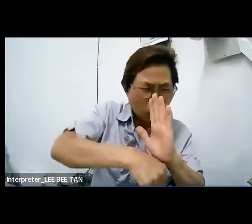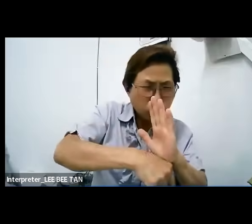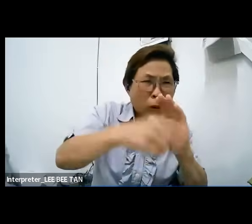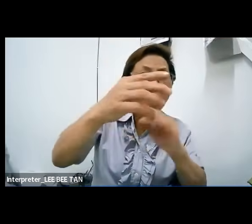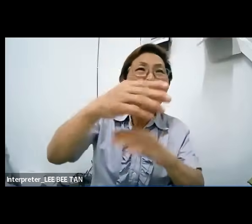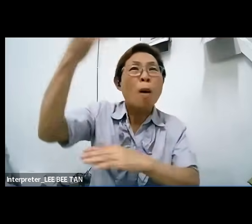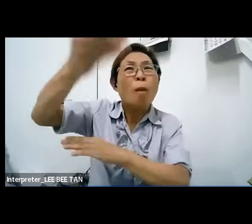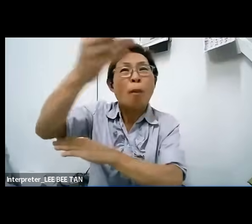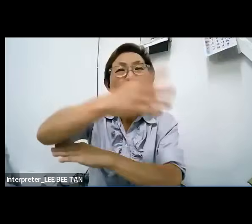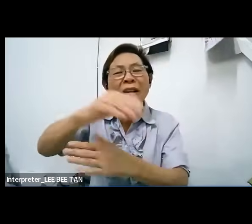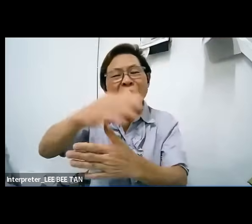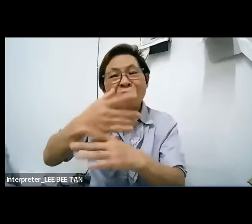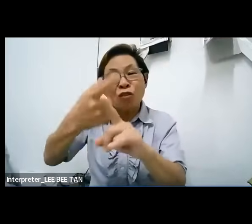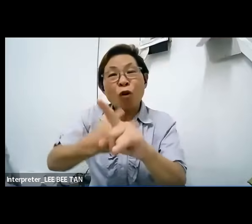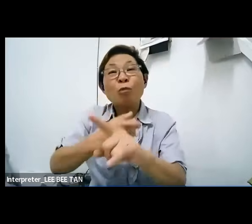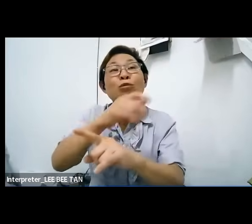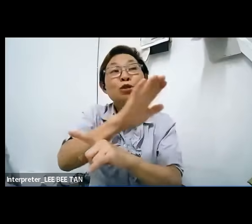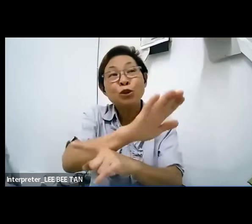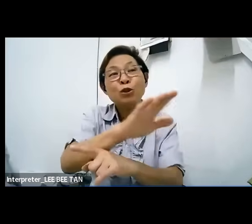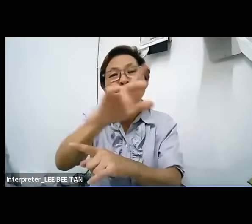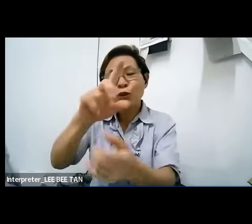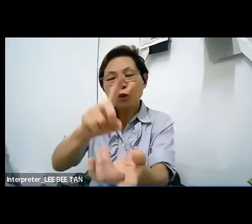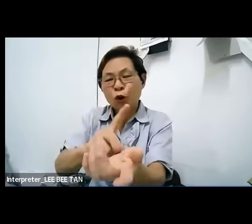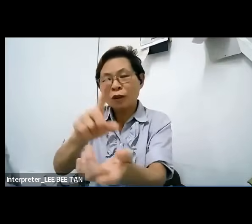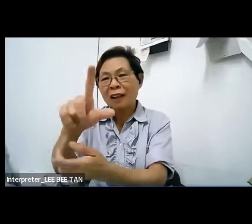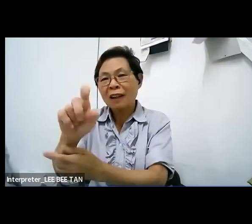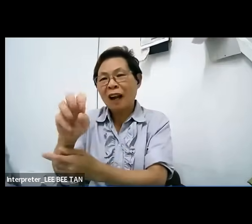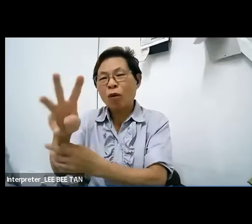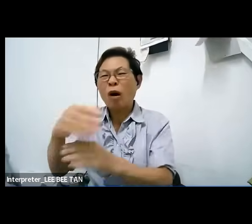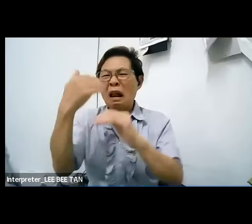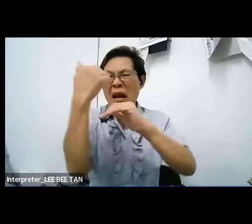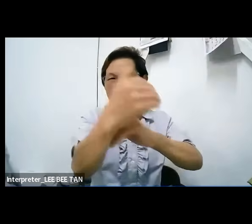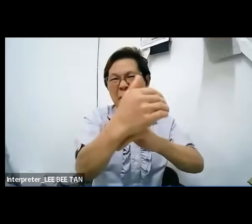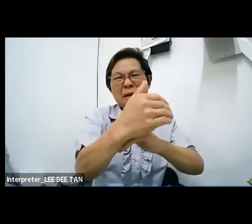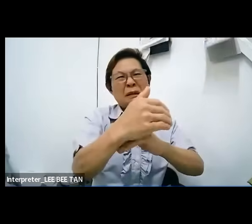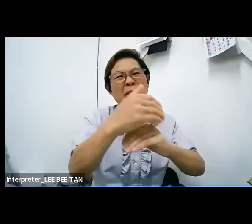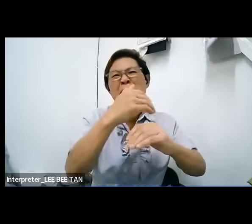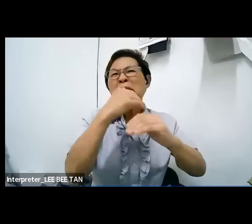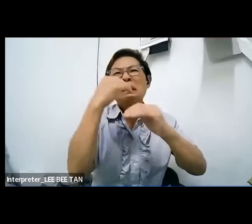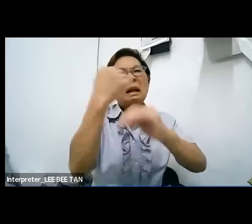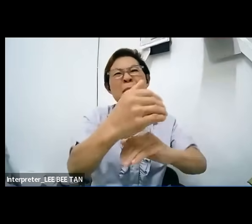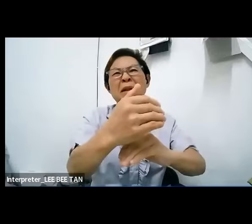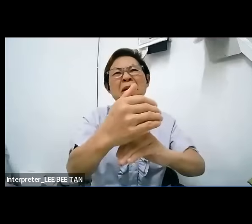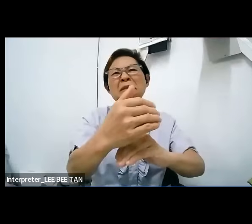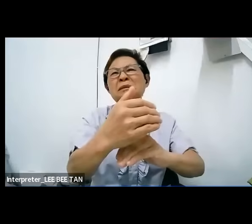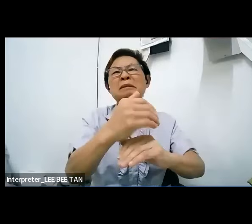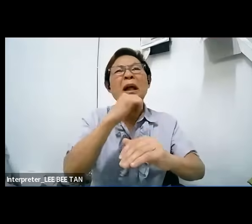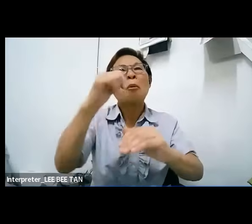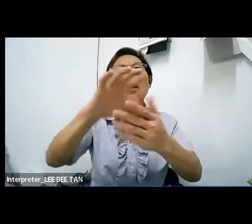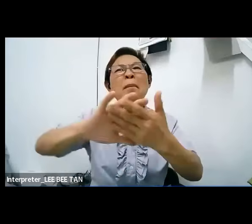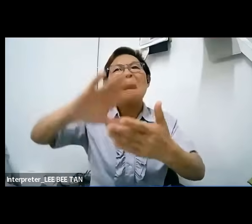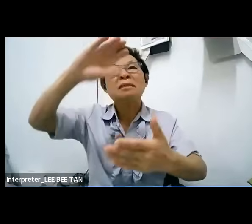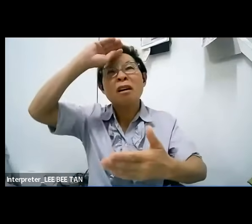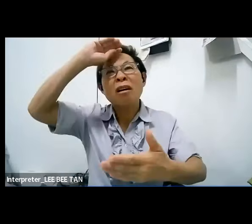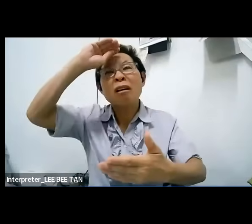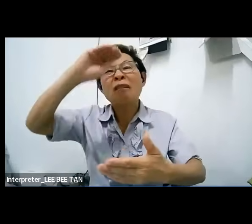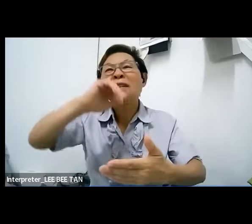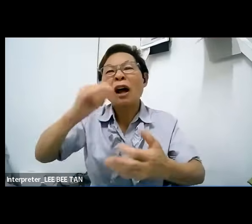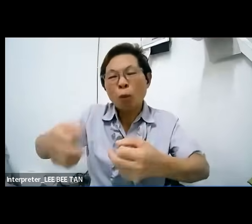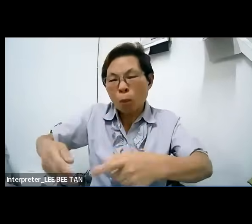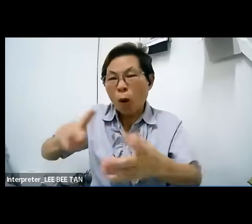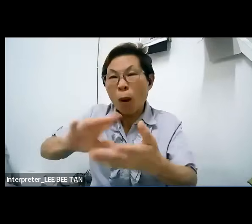from you, Dr. Lau, on the limited access to inclusive education. And I definitely feel that we